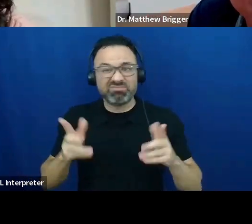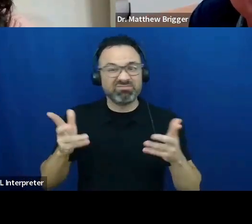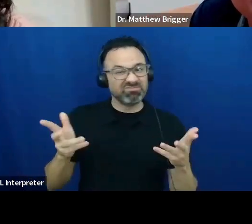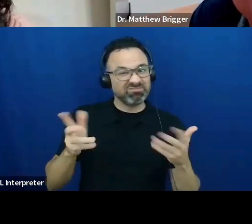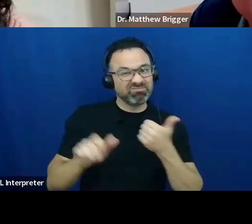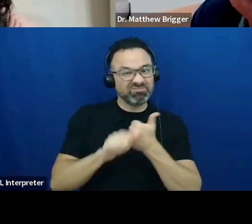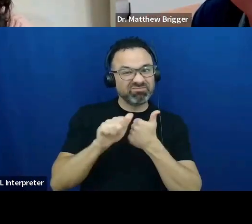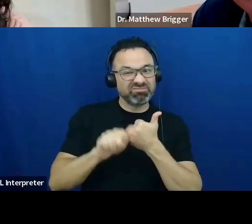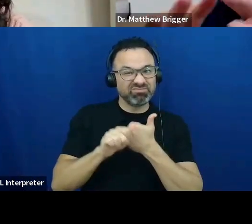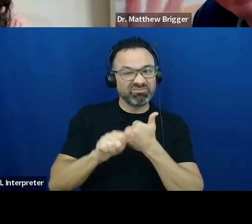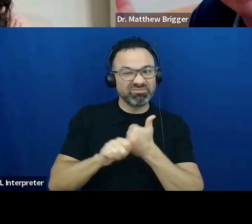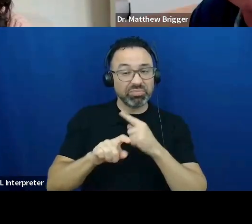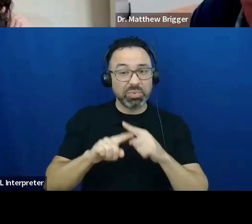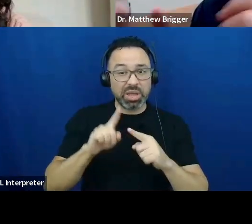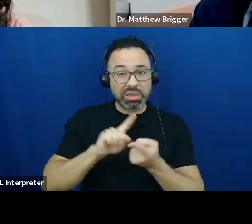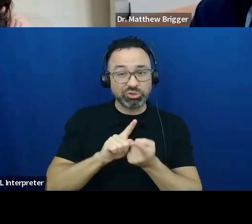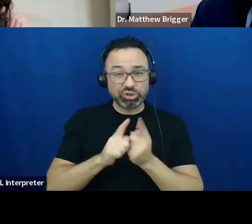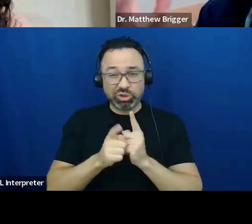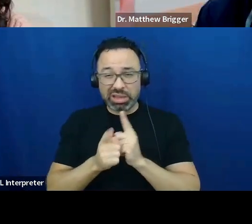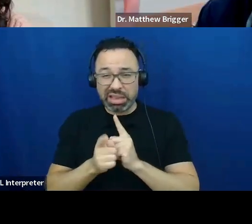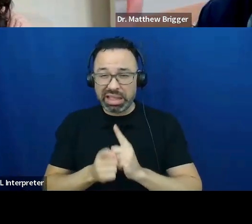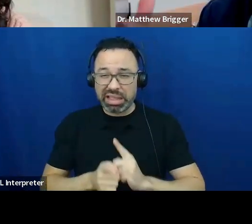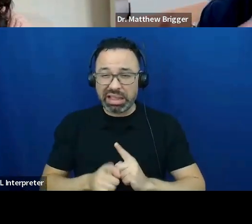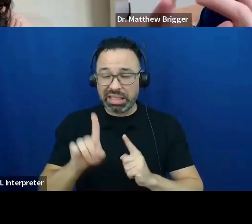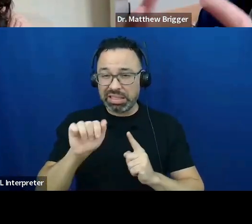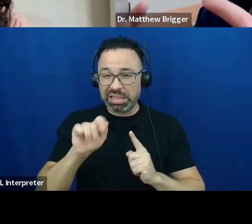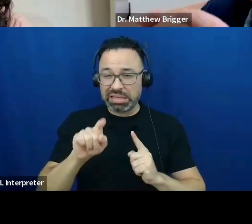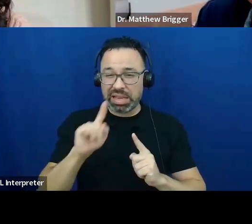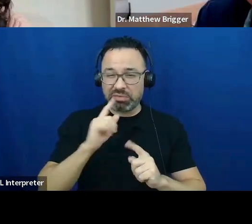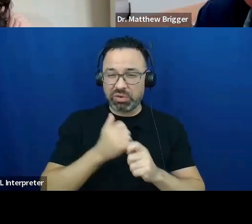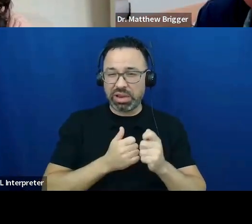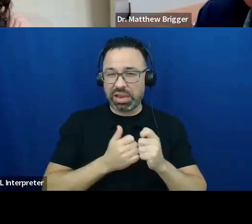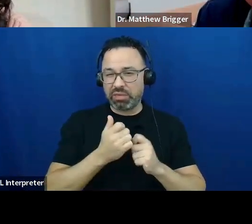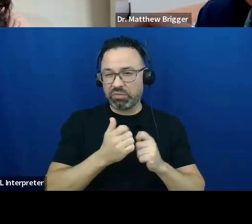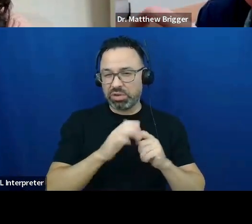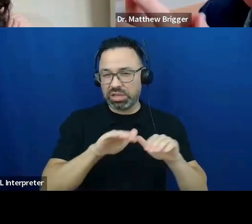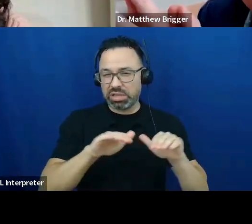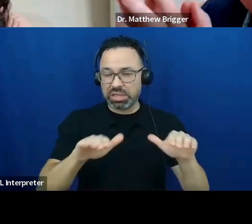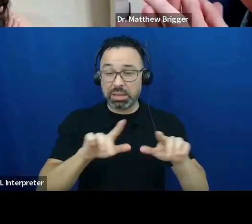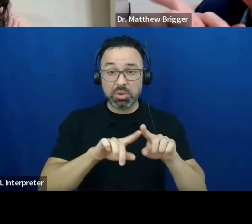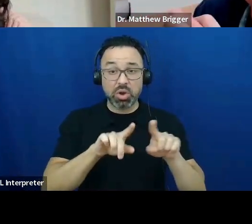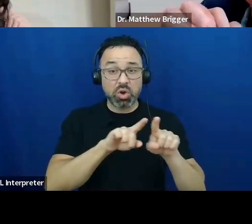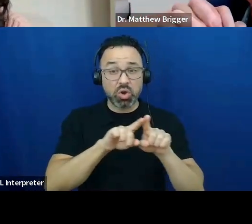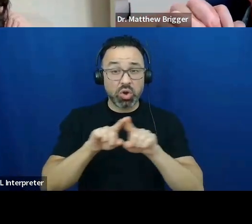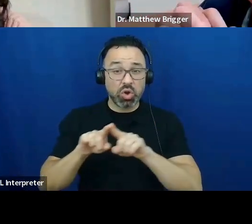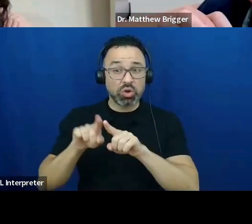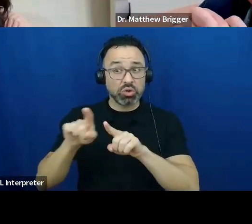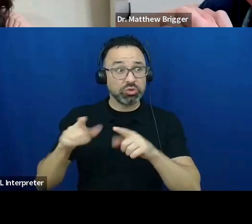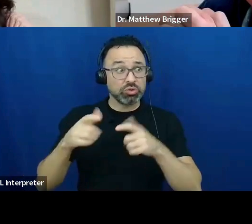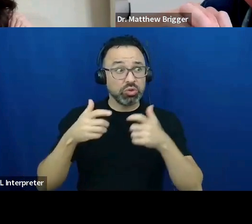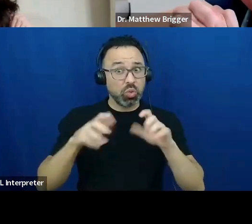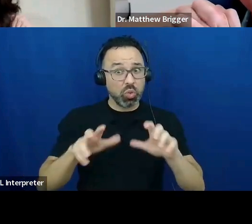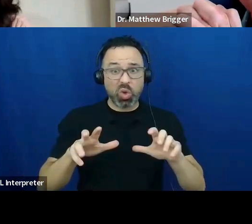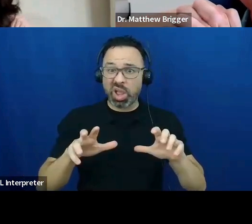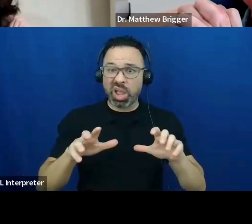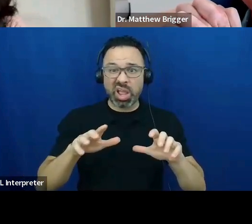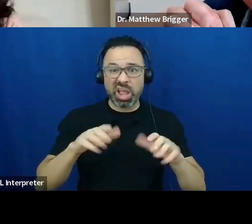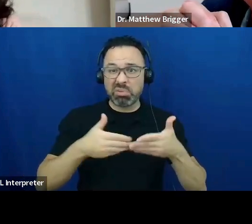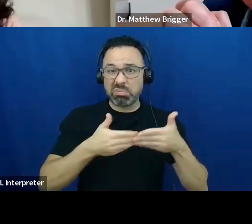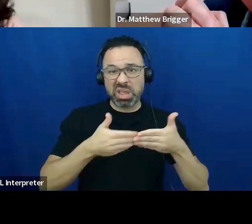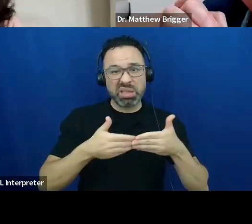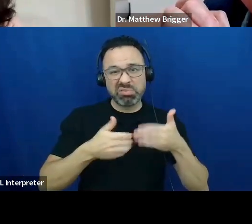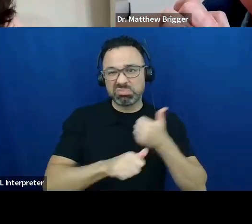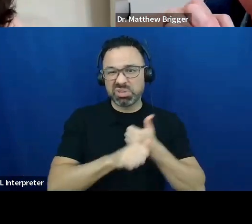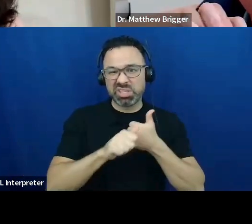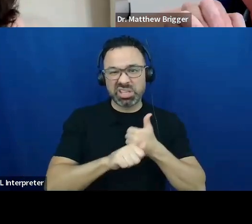again, sort of translating some of this data for every child, but also, but by the same token, we don't want to put kids in danger. And so I